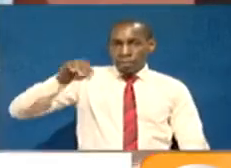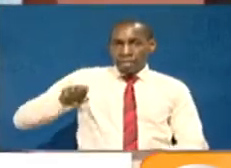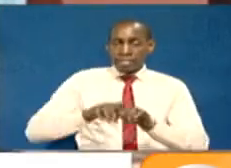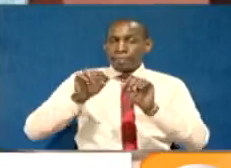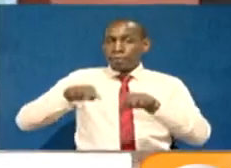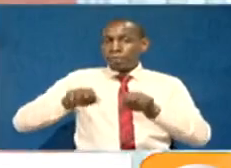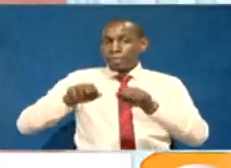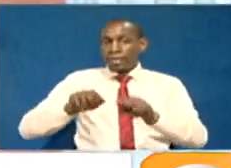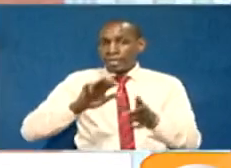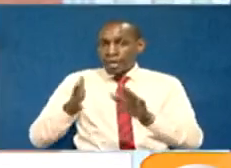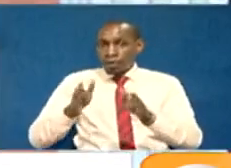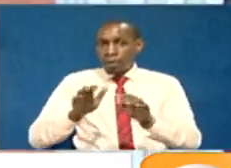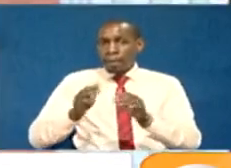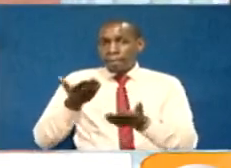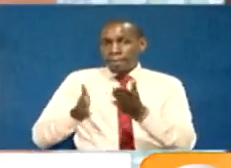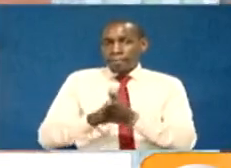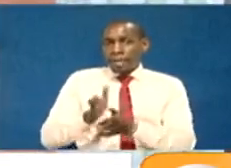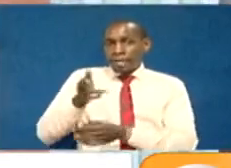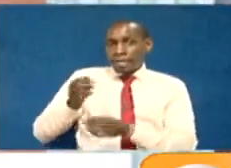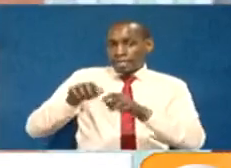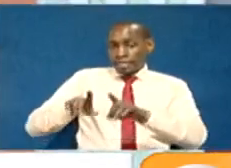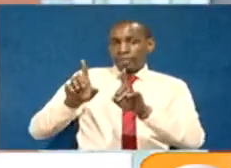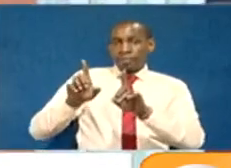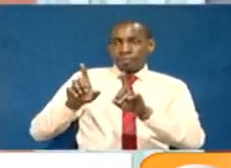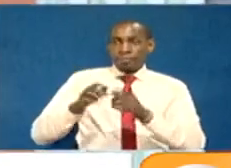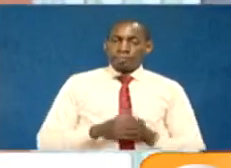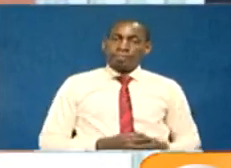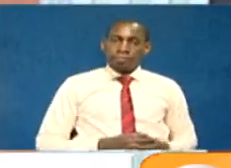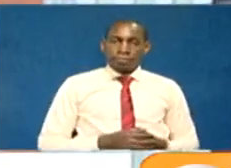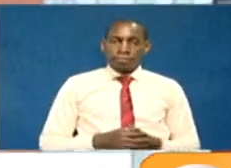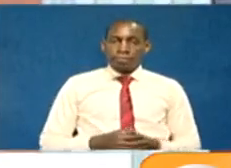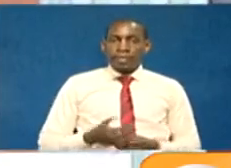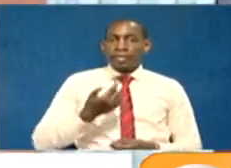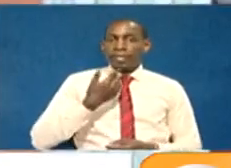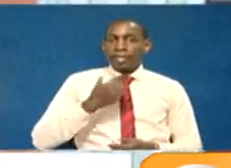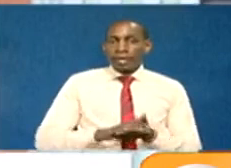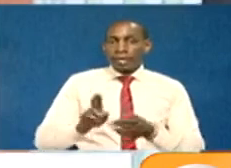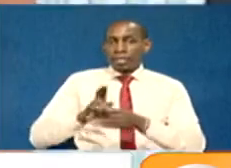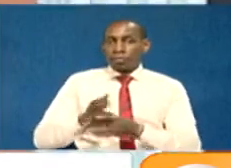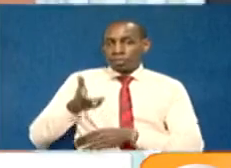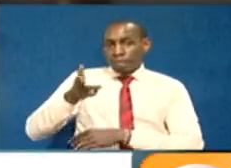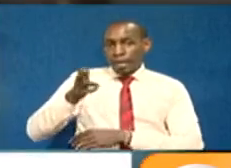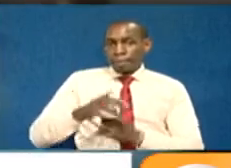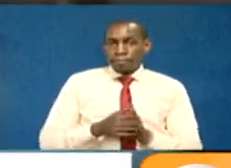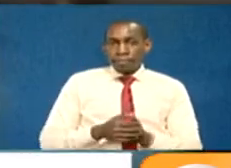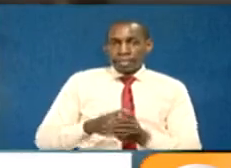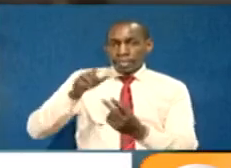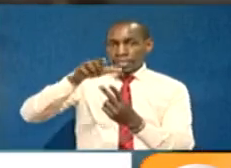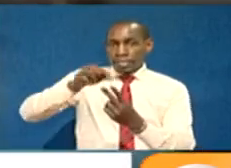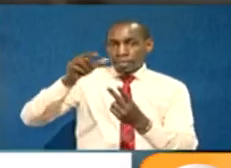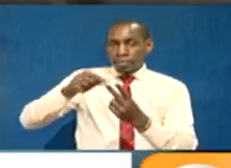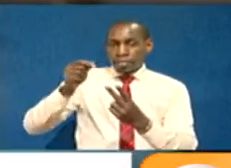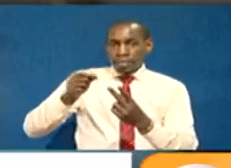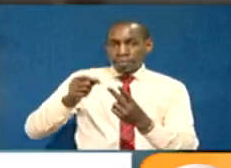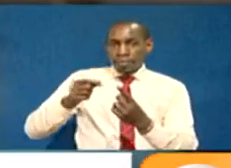and possibilities of how he managed to take his own life by shooting himself in the chin using a shotgun. Samples from the